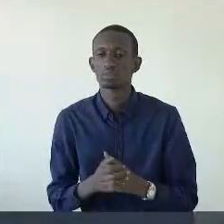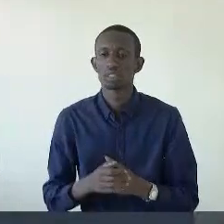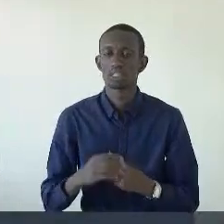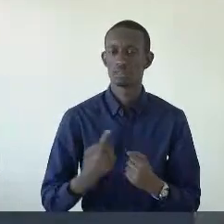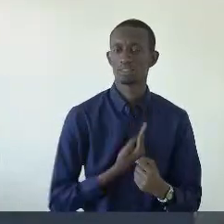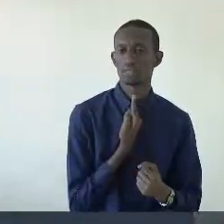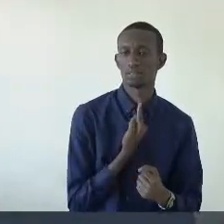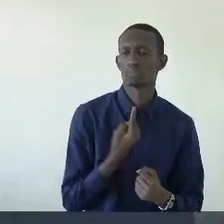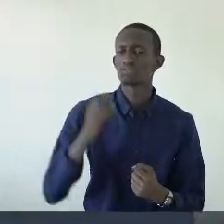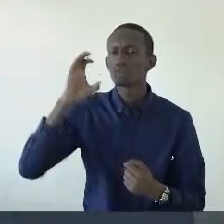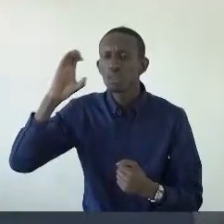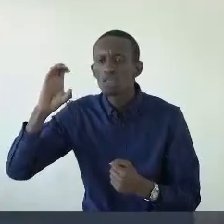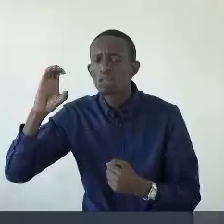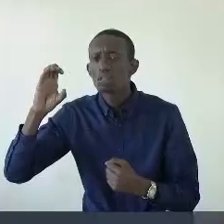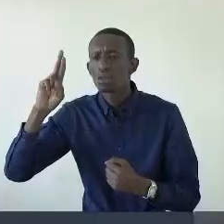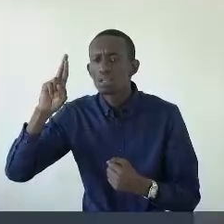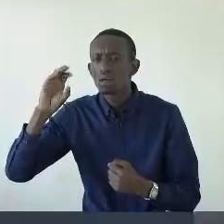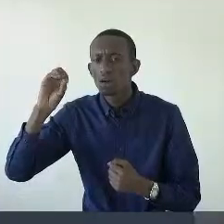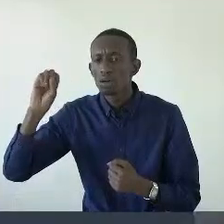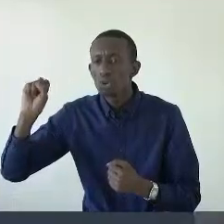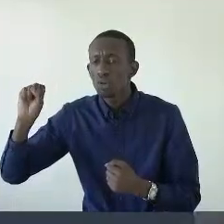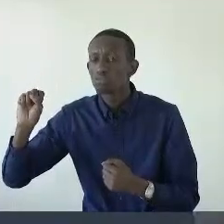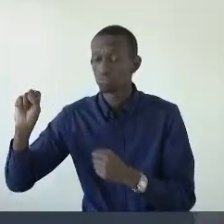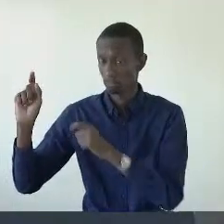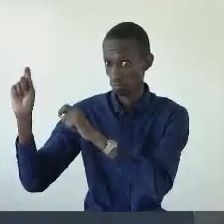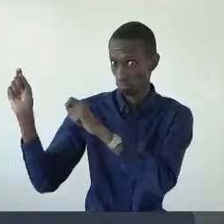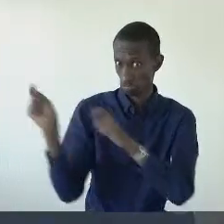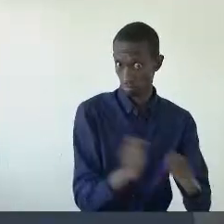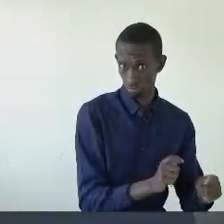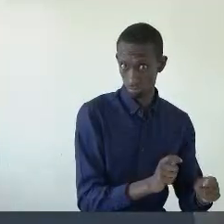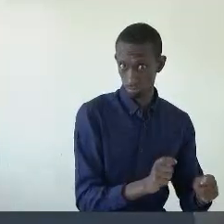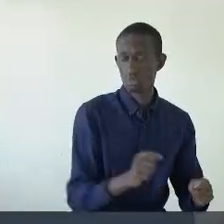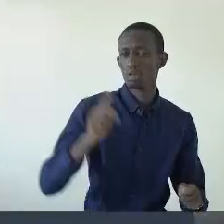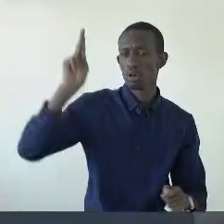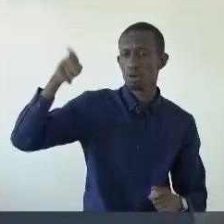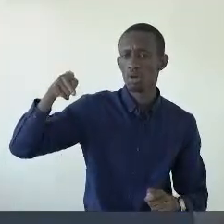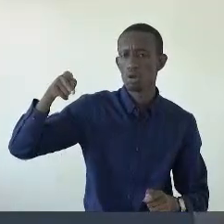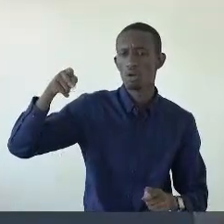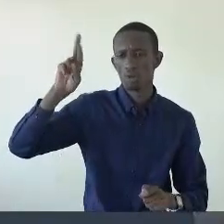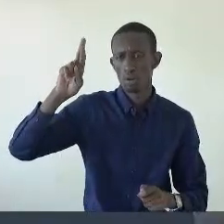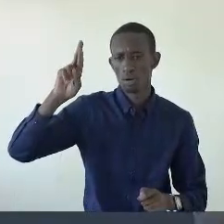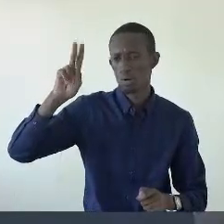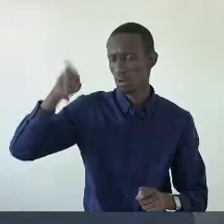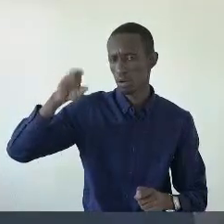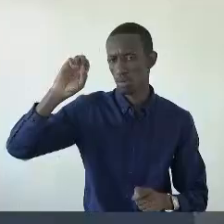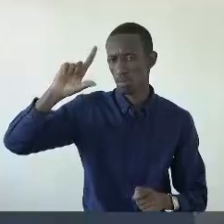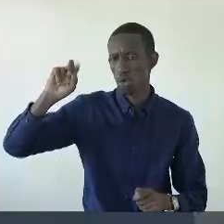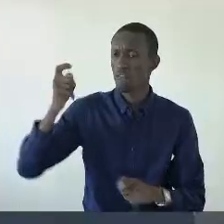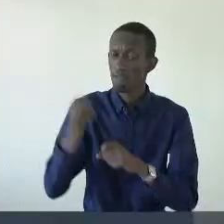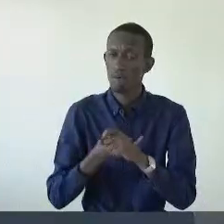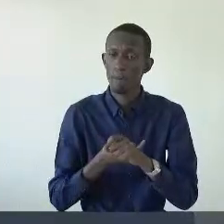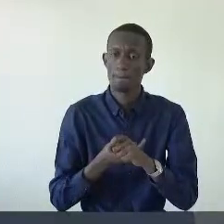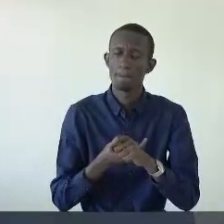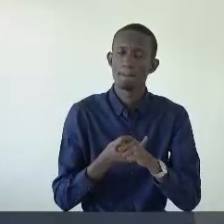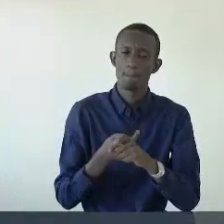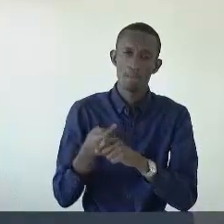Excellent. Cross-pollination, we have seen that it is the transfer of pollen grains from anther of one flower to